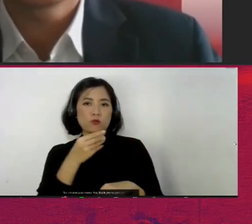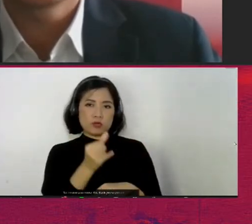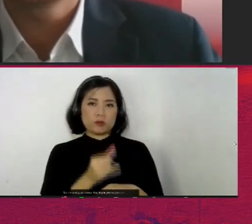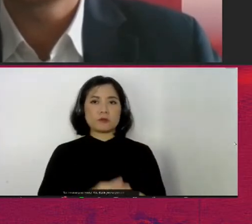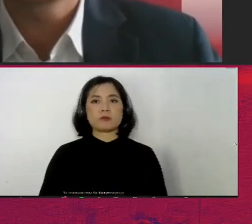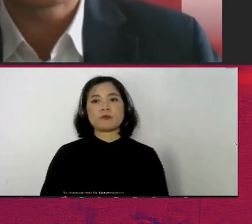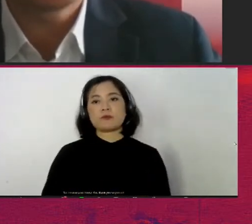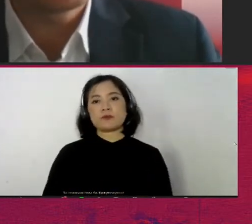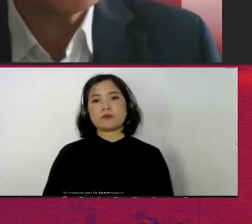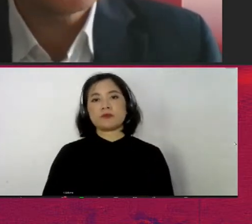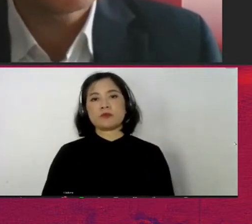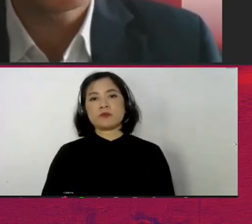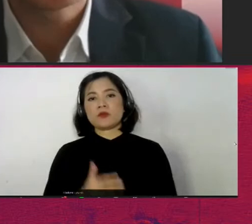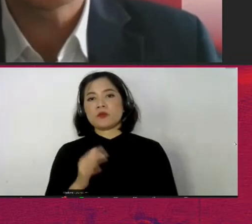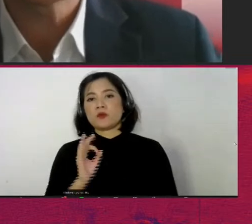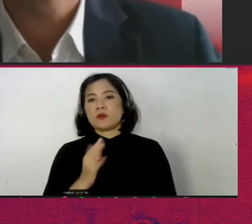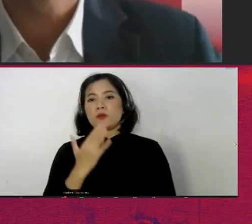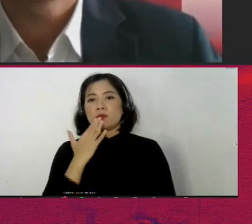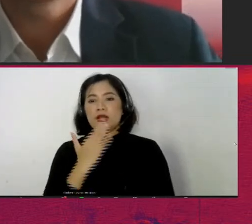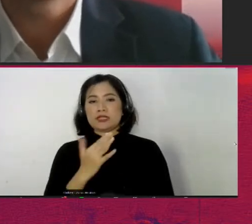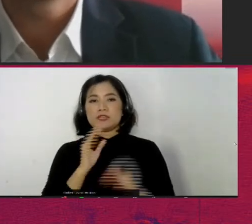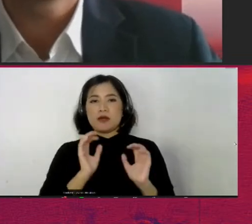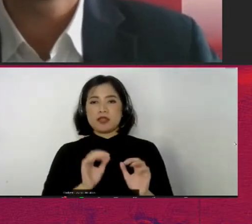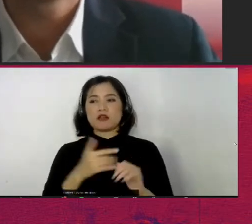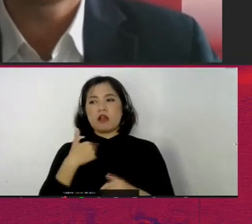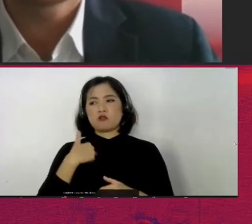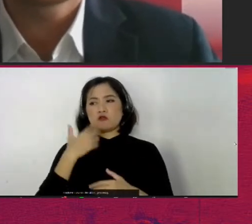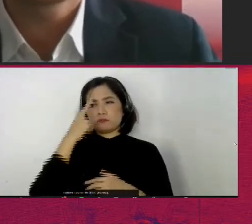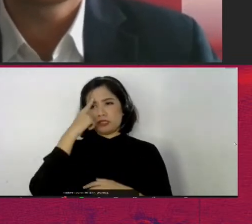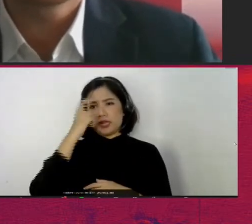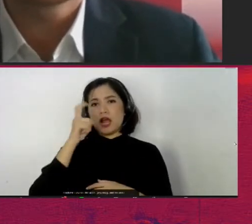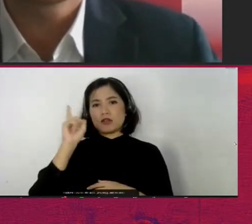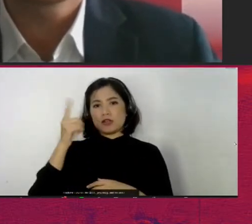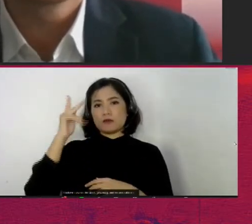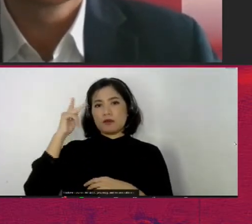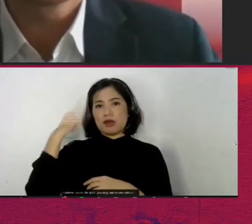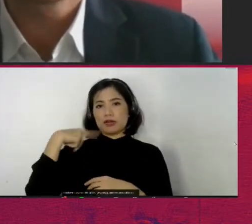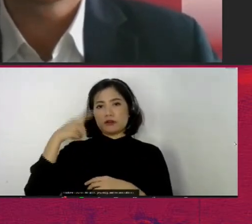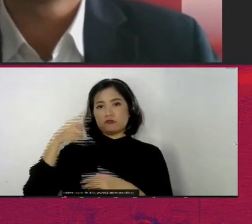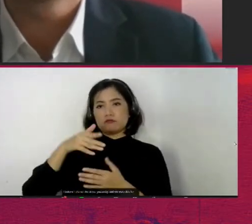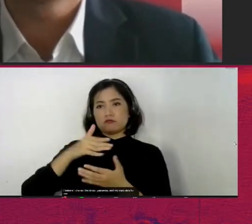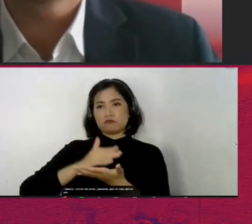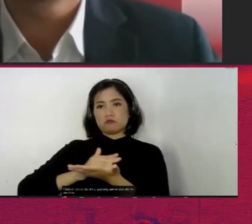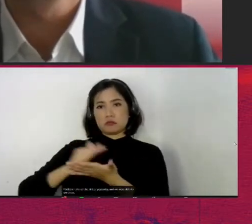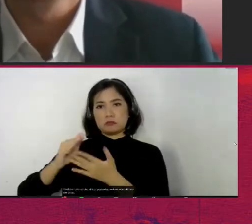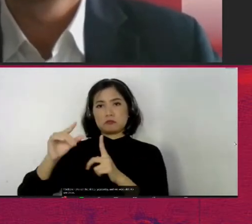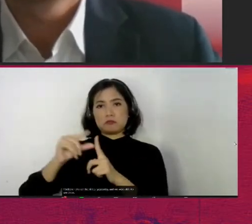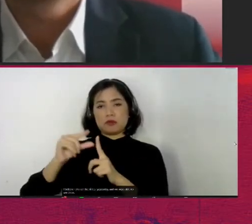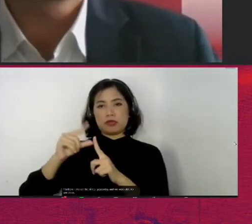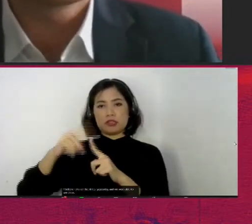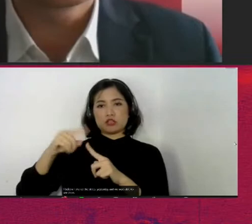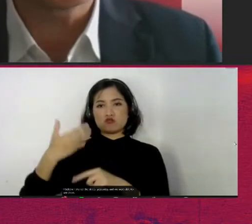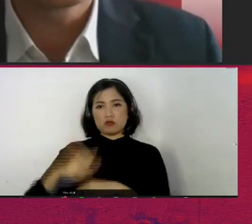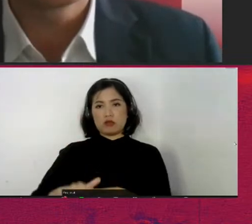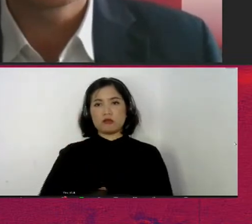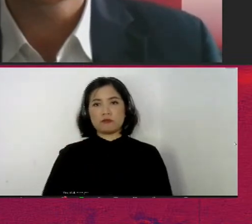much. I believe I shared the slides yesterday, and we will be able to see them. First of all, thank you very